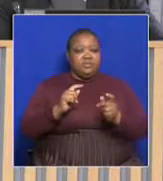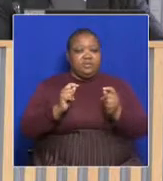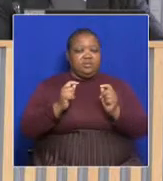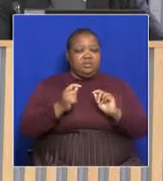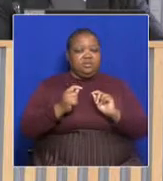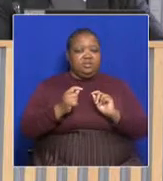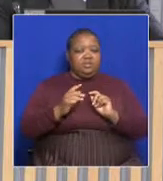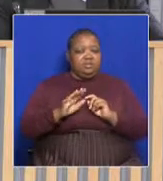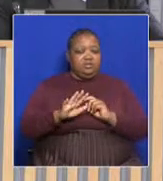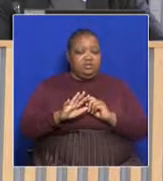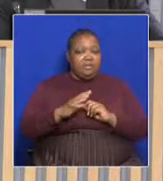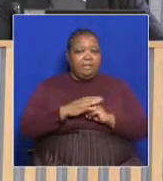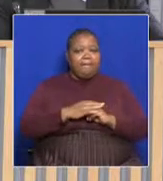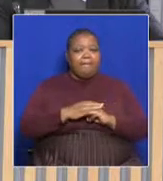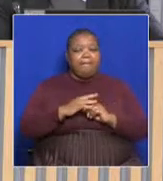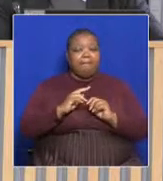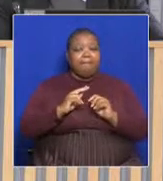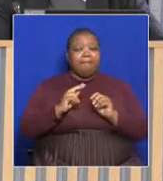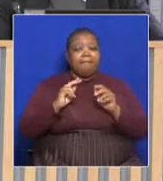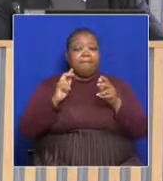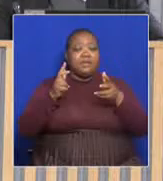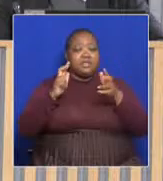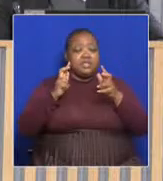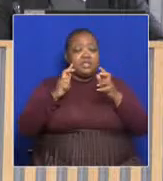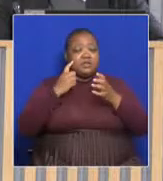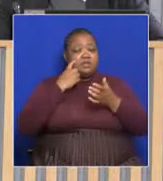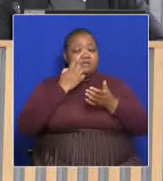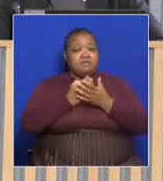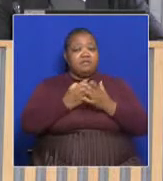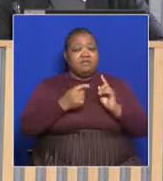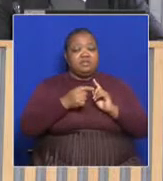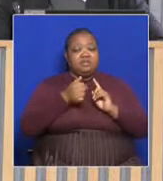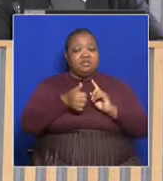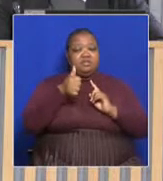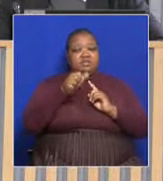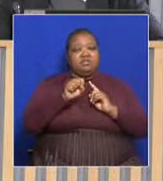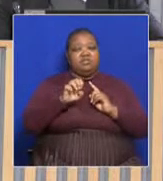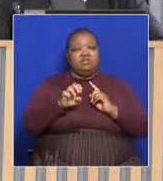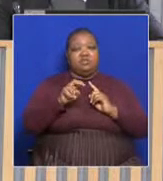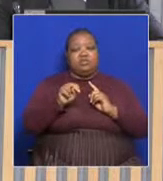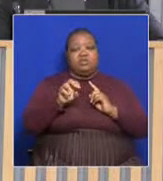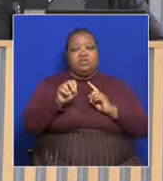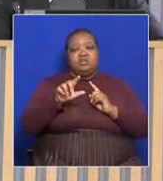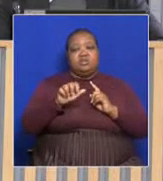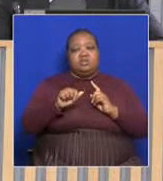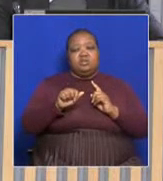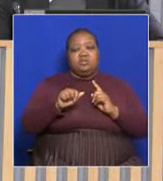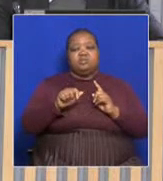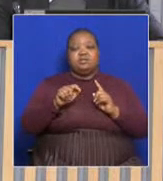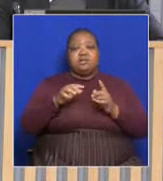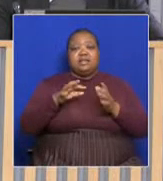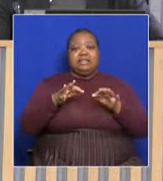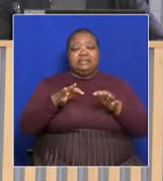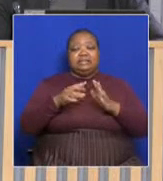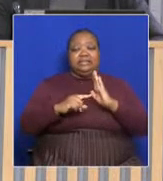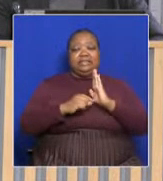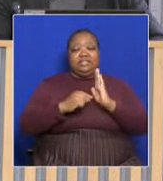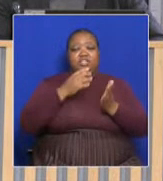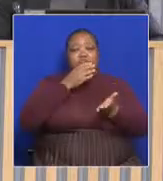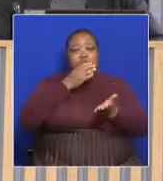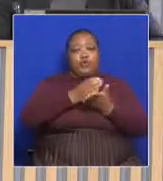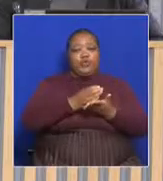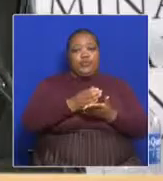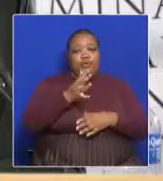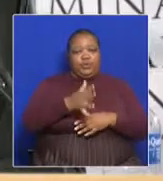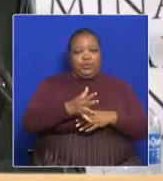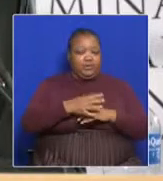The hearing of the evidence of General Sinona is postponed to a date to be determined. Thank you, Chair.